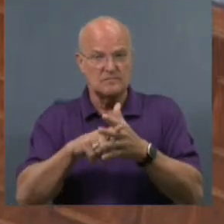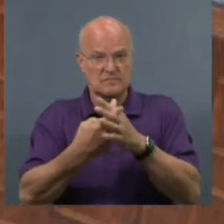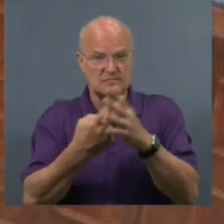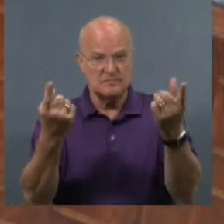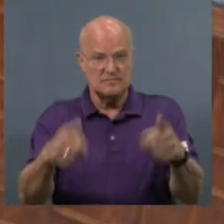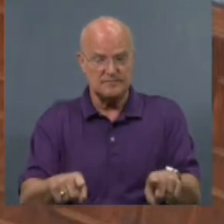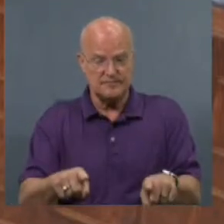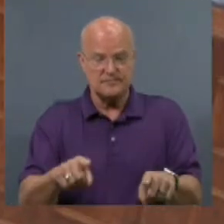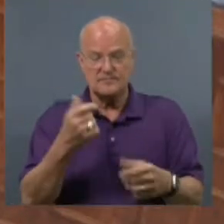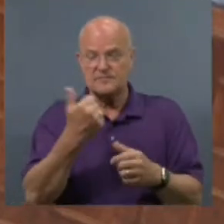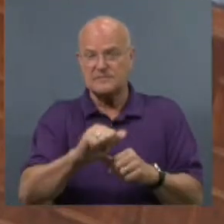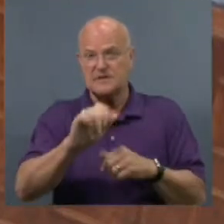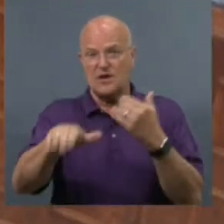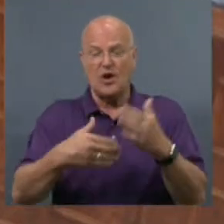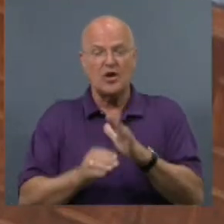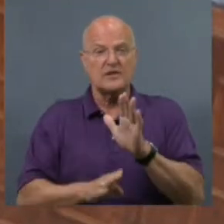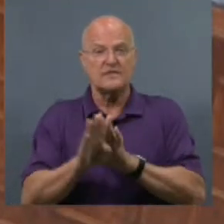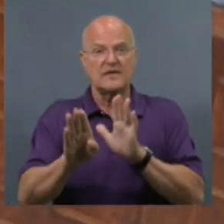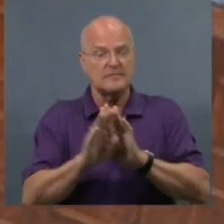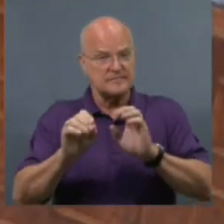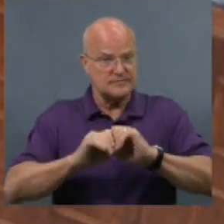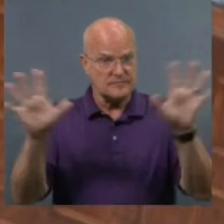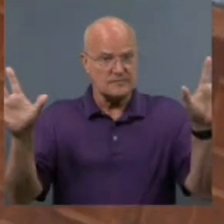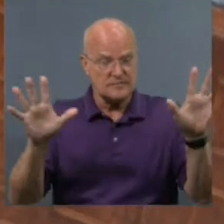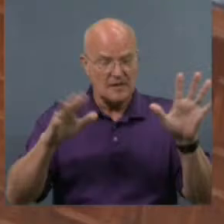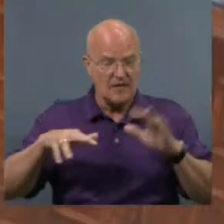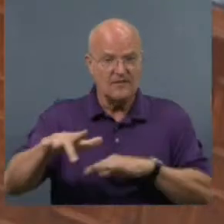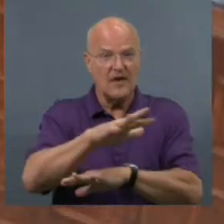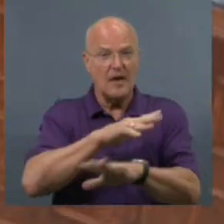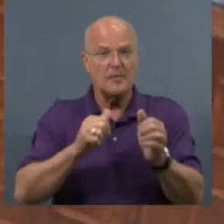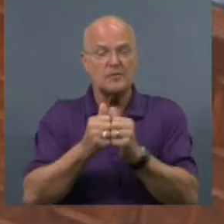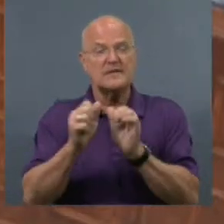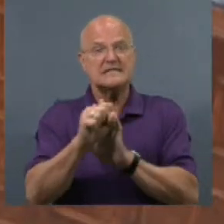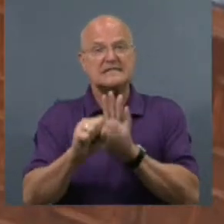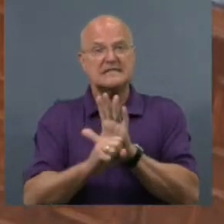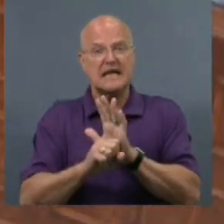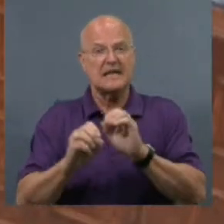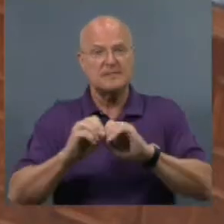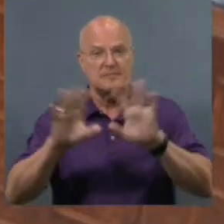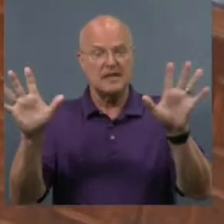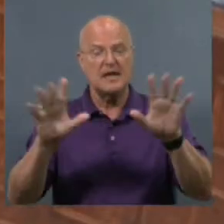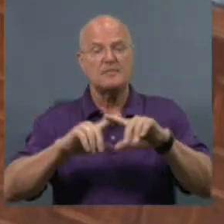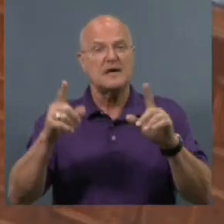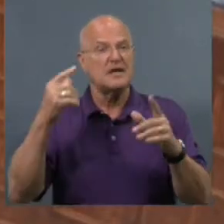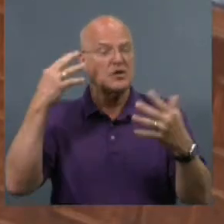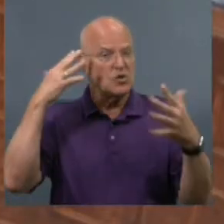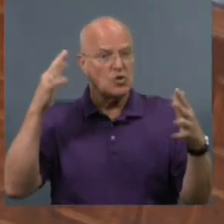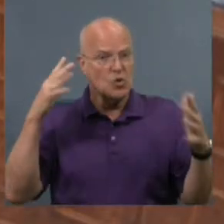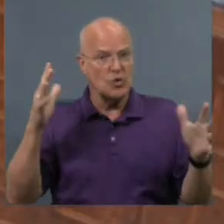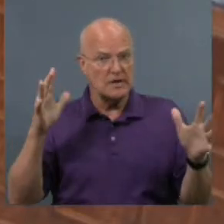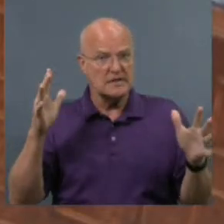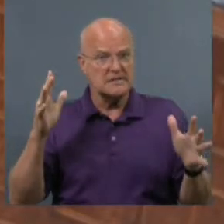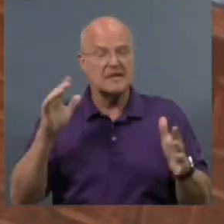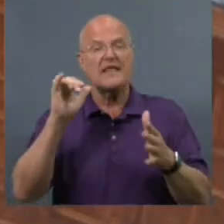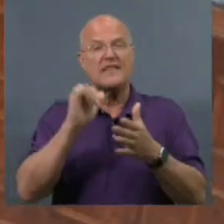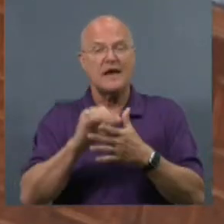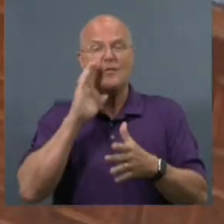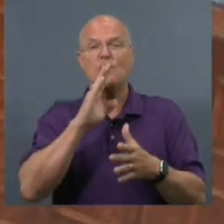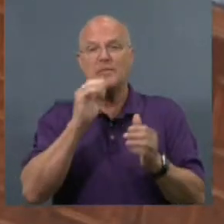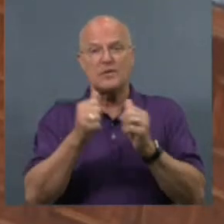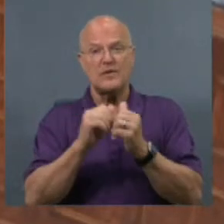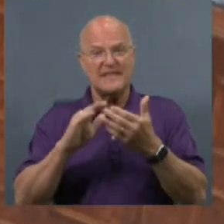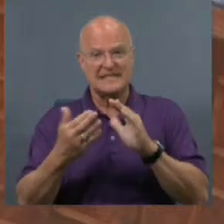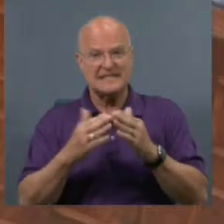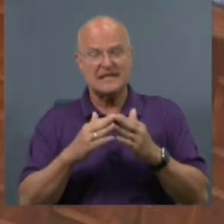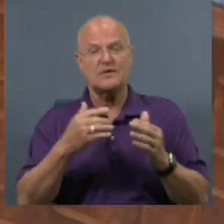play. And so any and all development, obviously environmental with the state, plain and simple, but noise ordinances, that will be with the